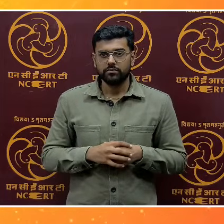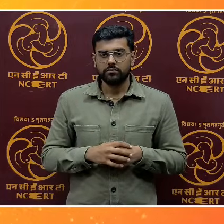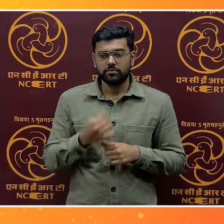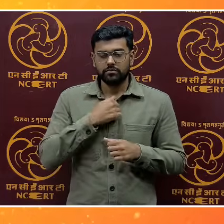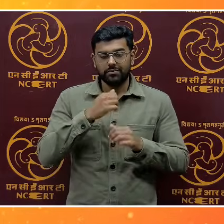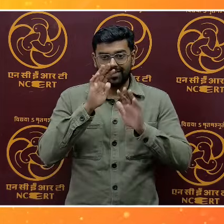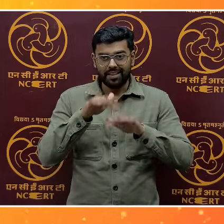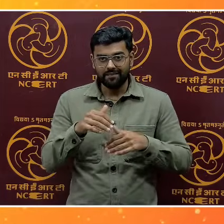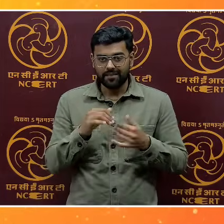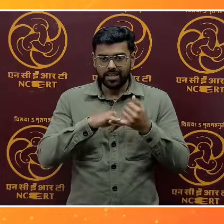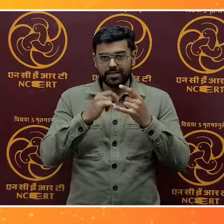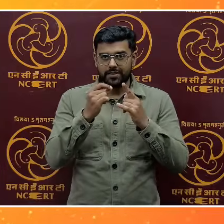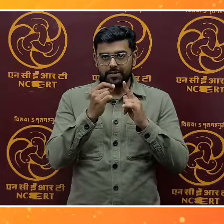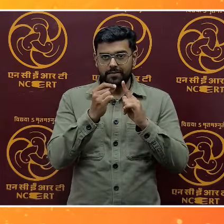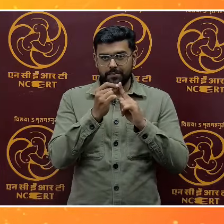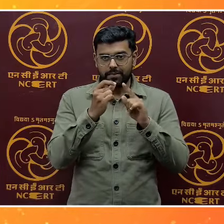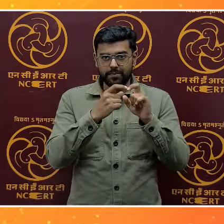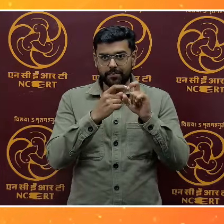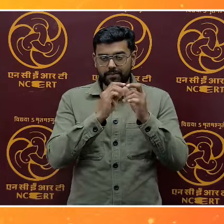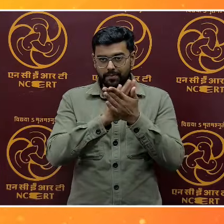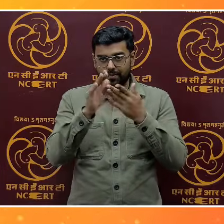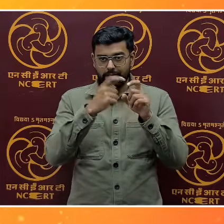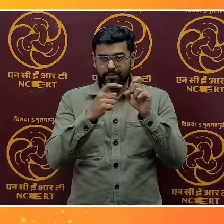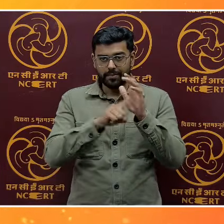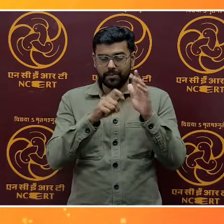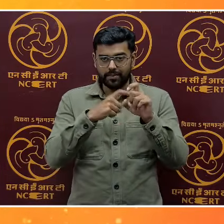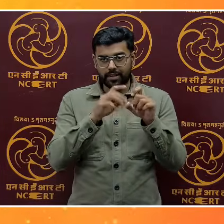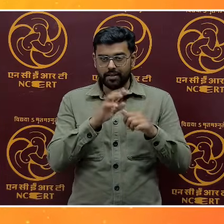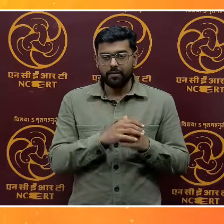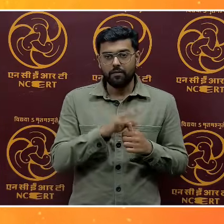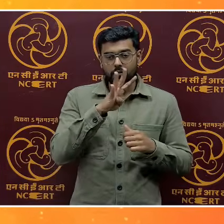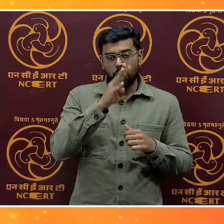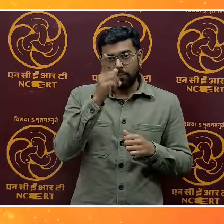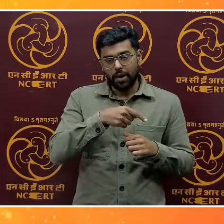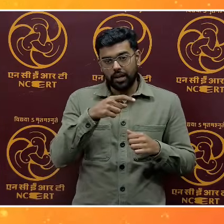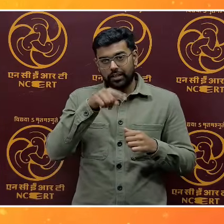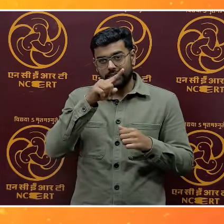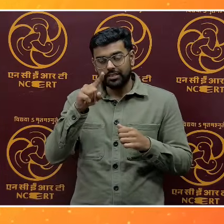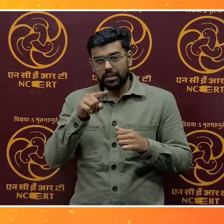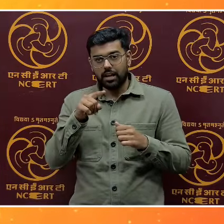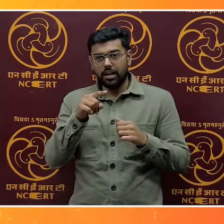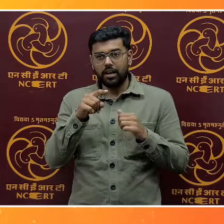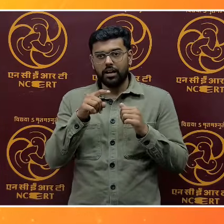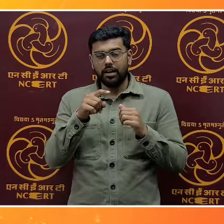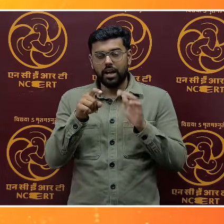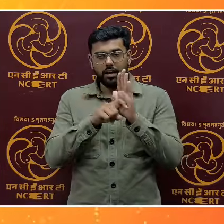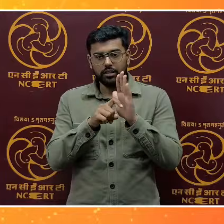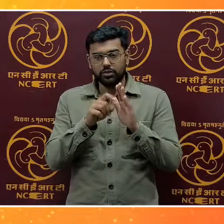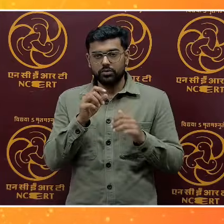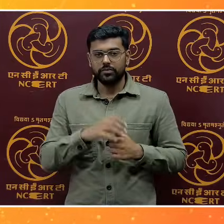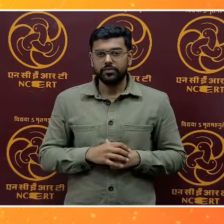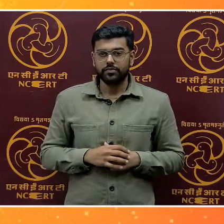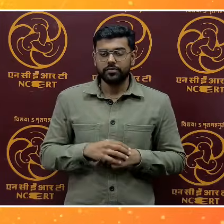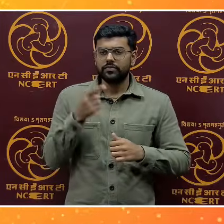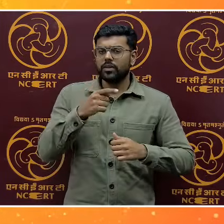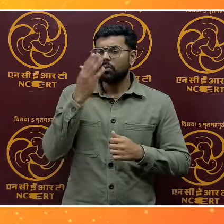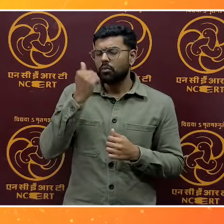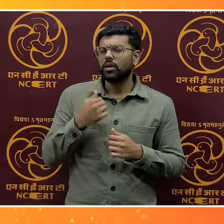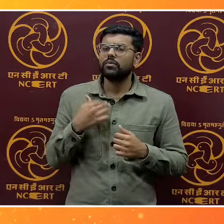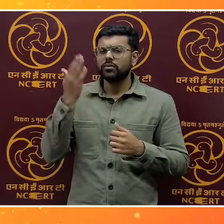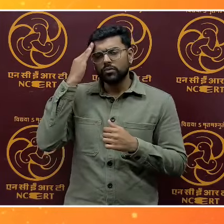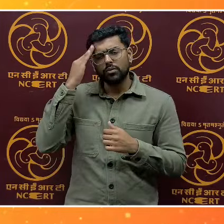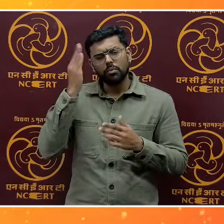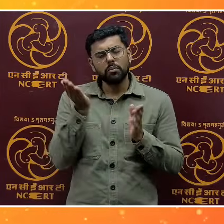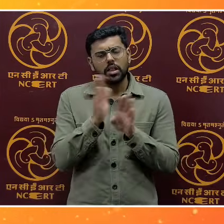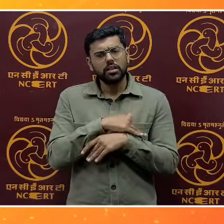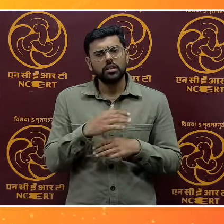surface area of sphere as 4 pi r square. Then how do we take it for granted that the surface area of a sphere is 4 pi r square?